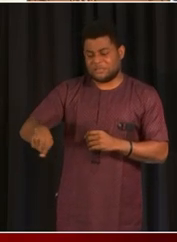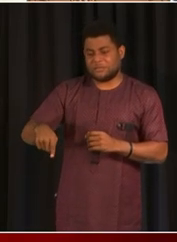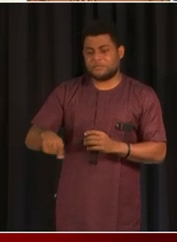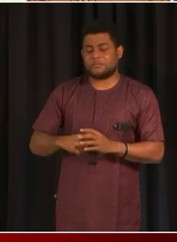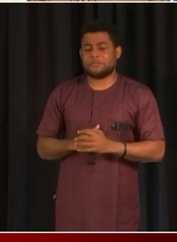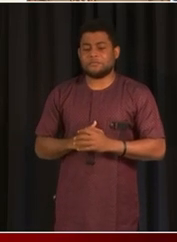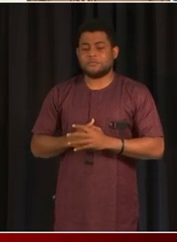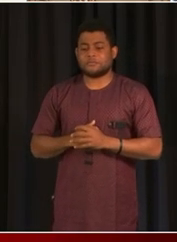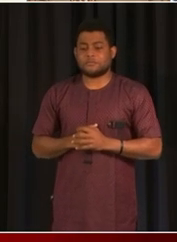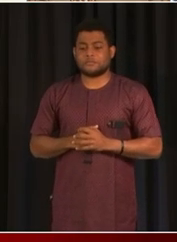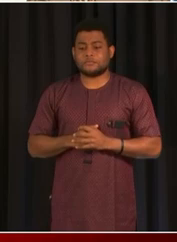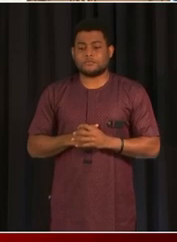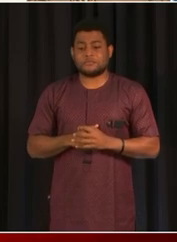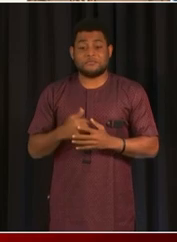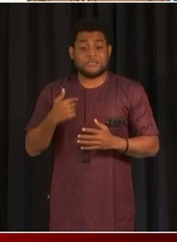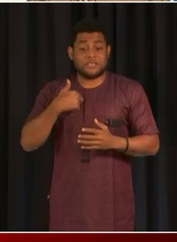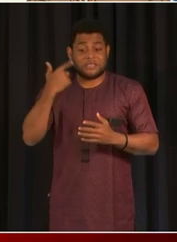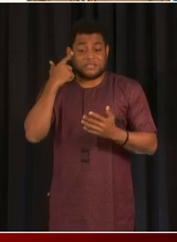today. Are